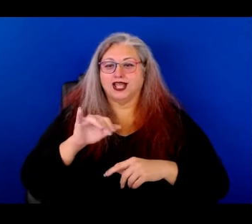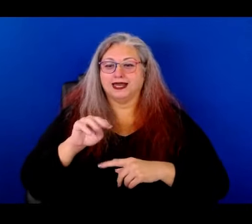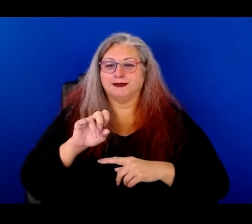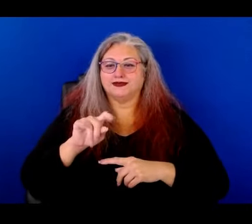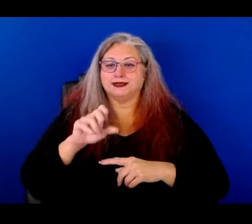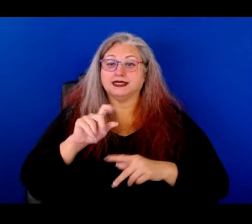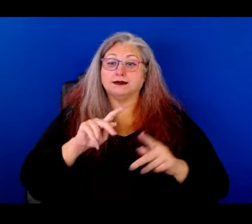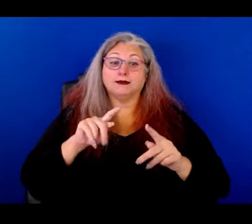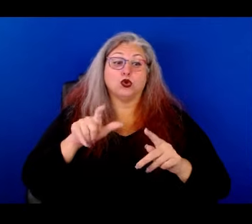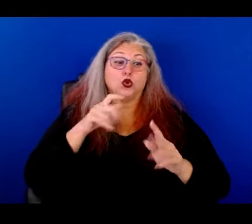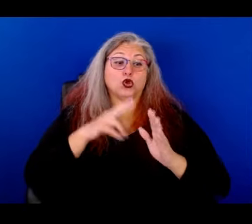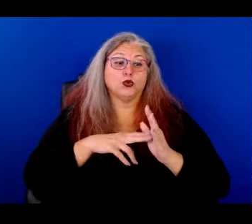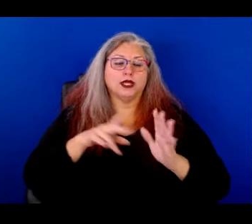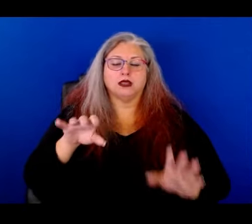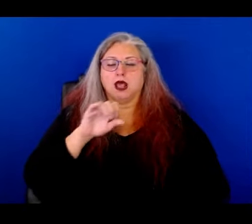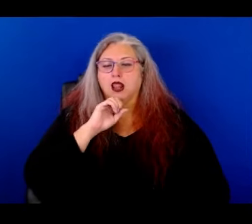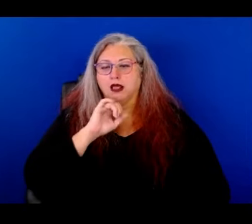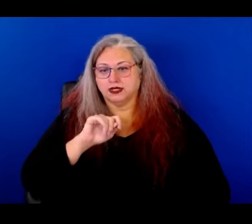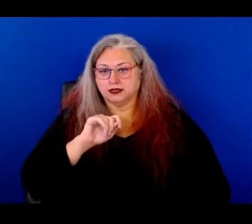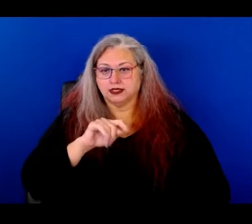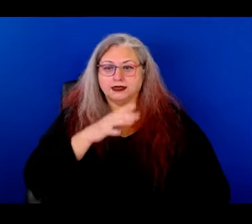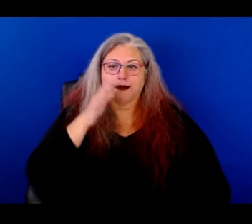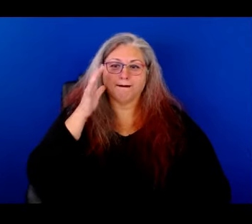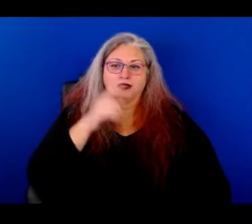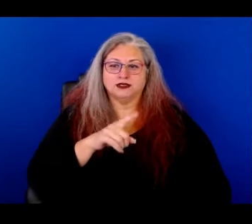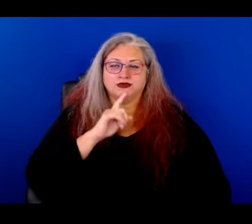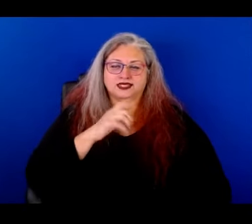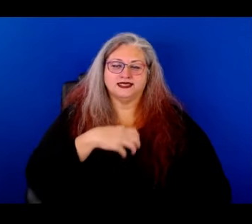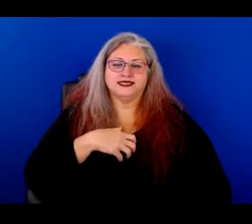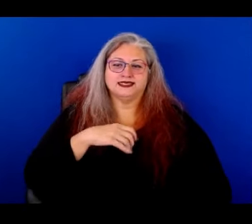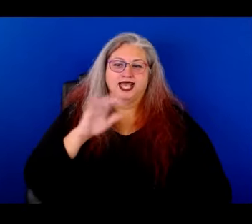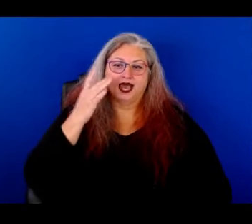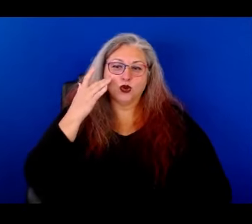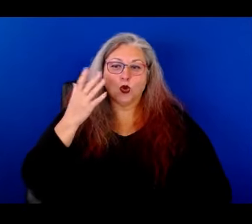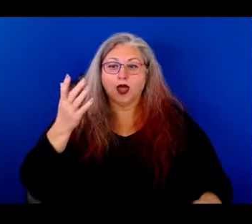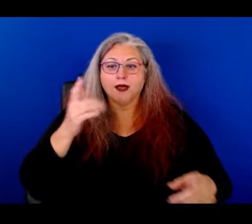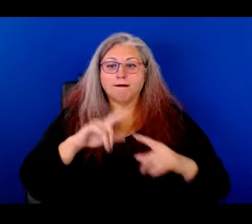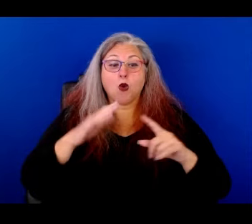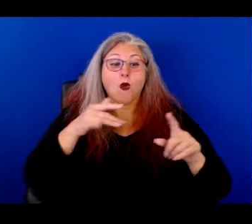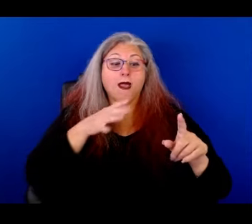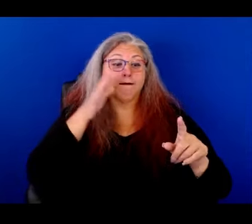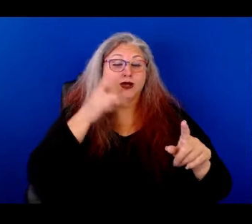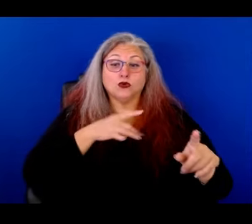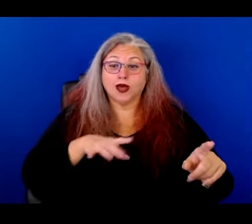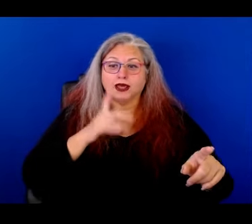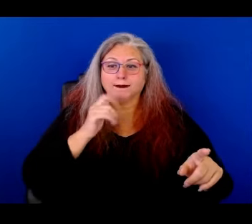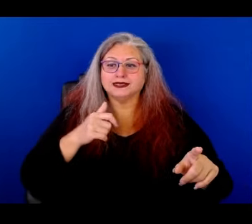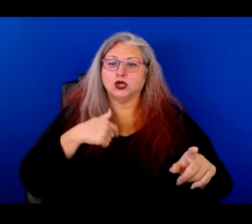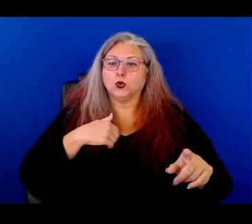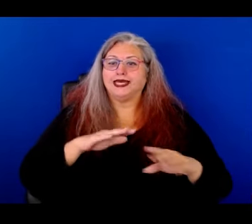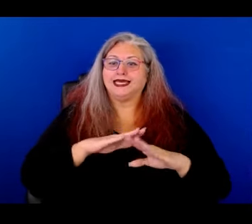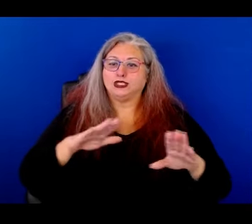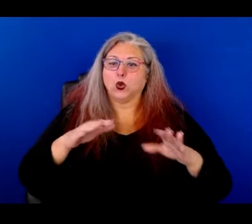because kids who read the book love it, and parents are so annoyed. And the thing that annoys parents the most is that we